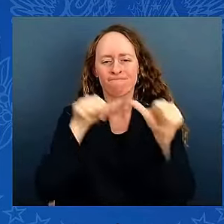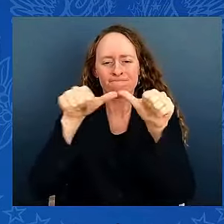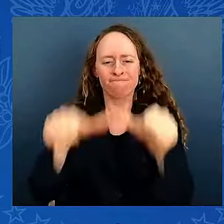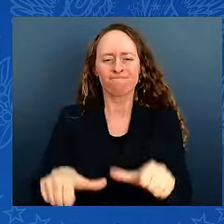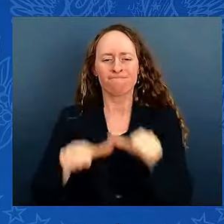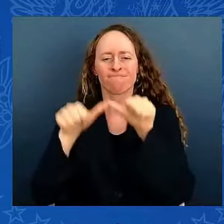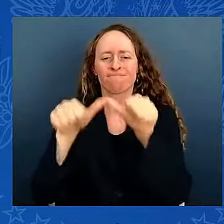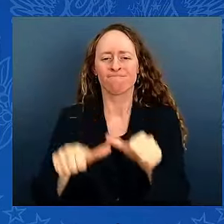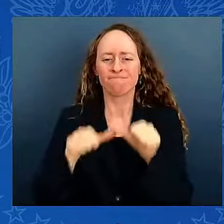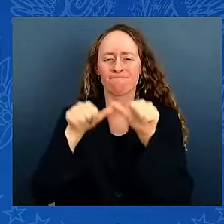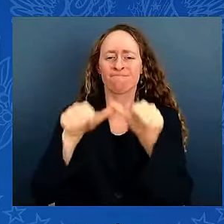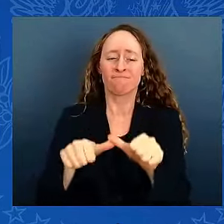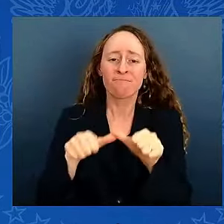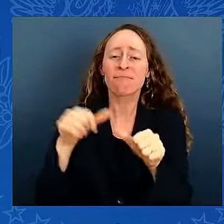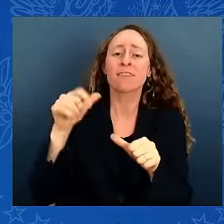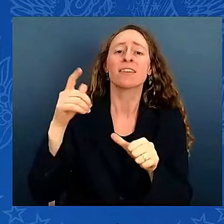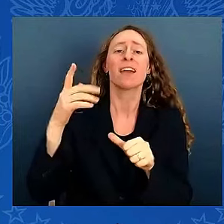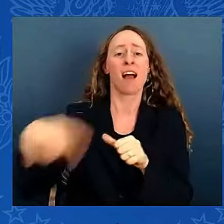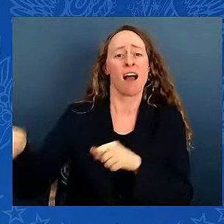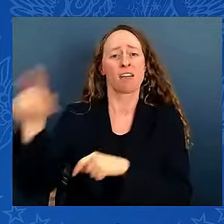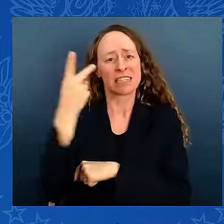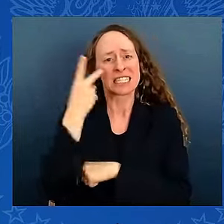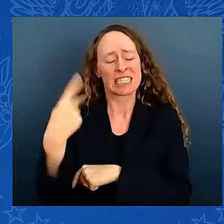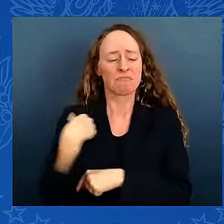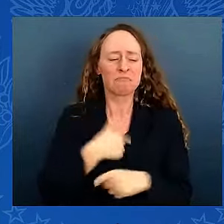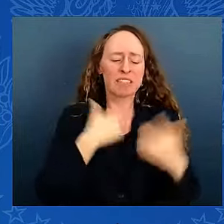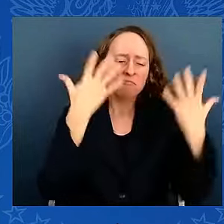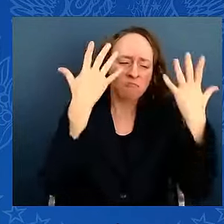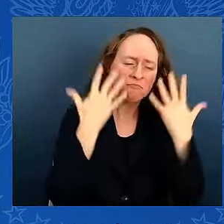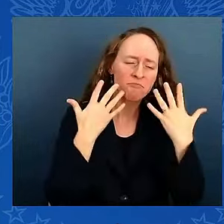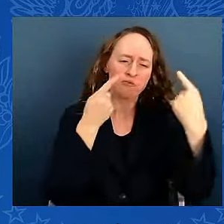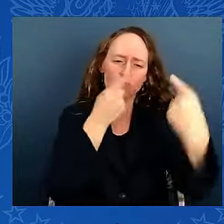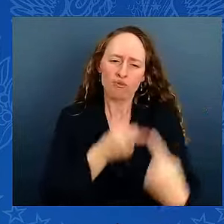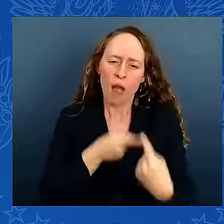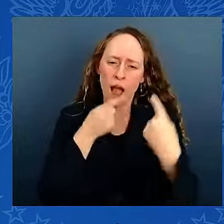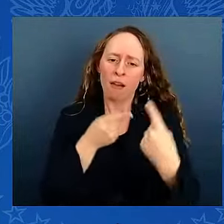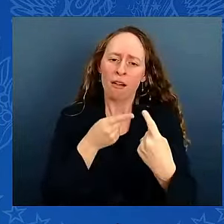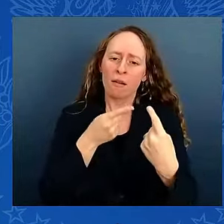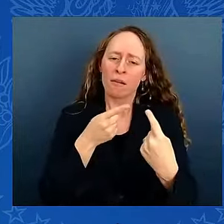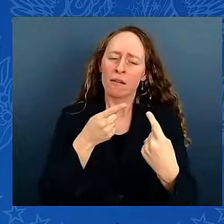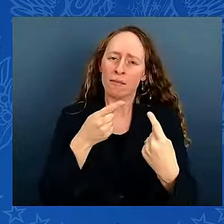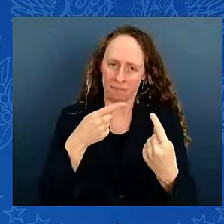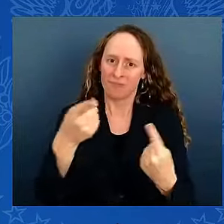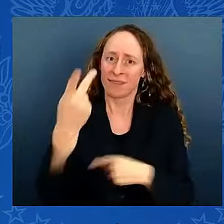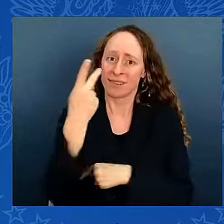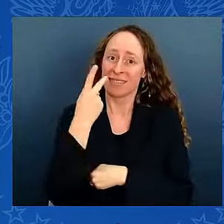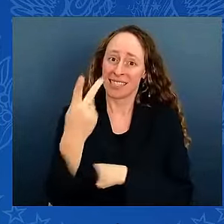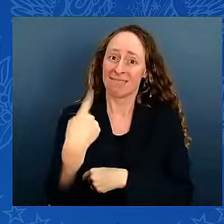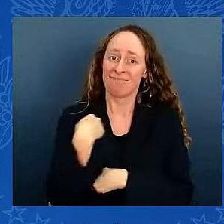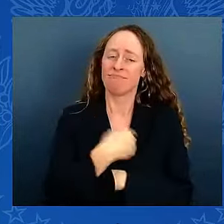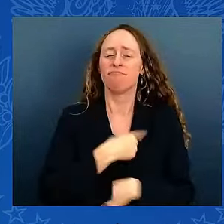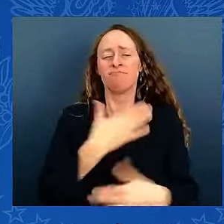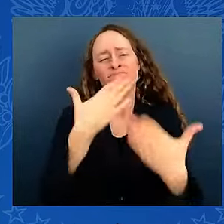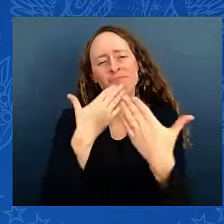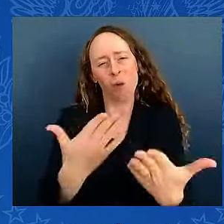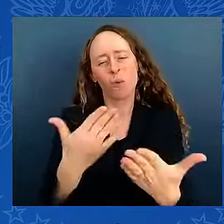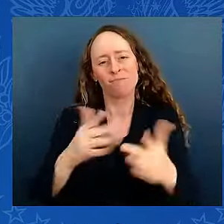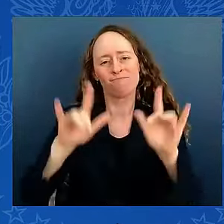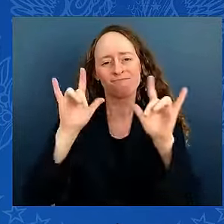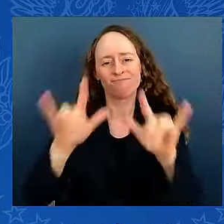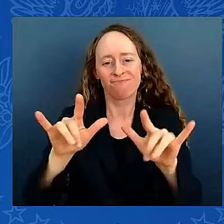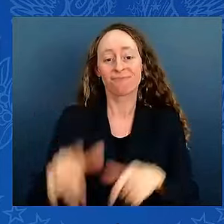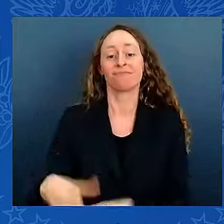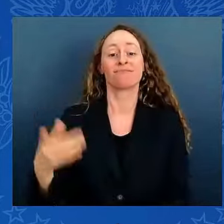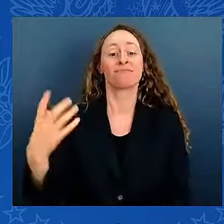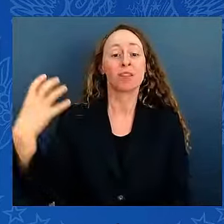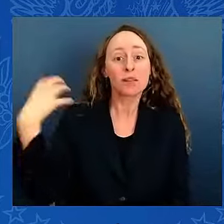you. We also thank our coaches and the staff of the United States Olympic and Paralympic Committee. Their